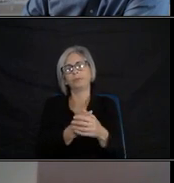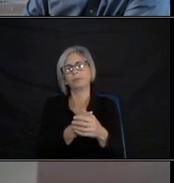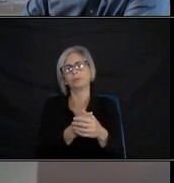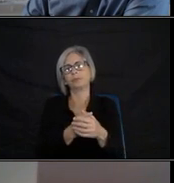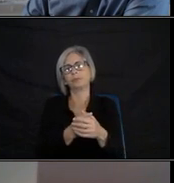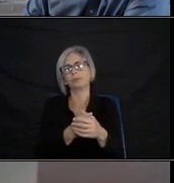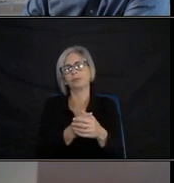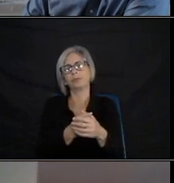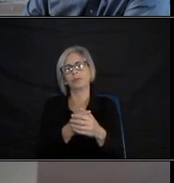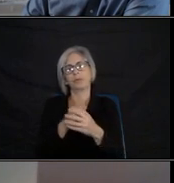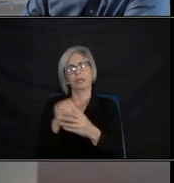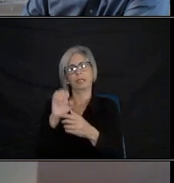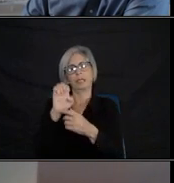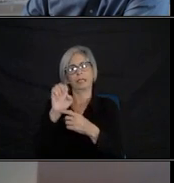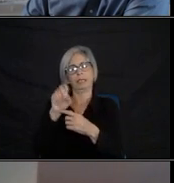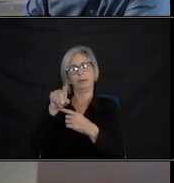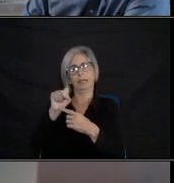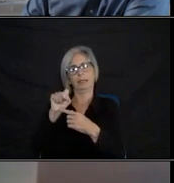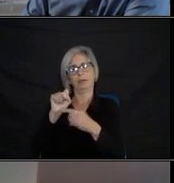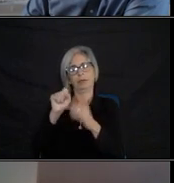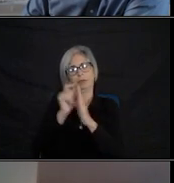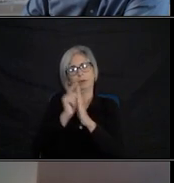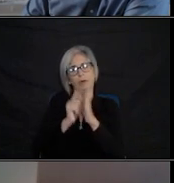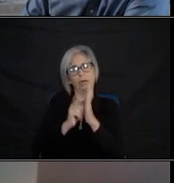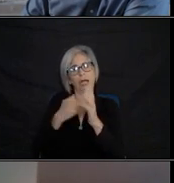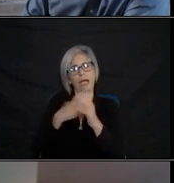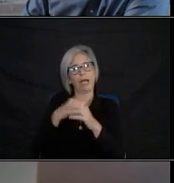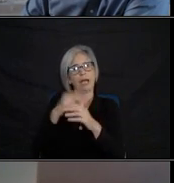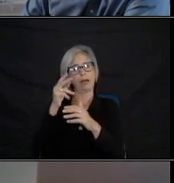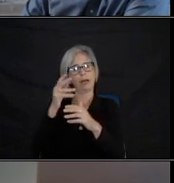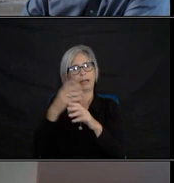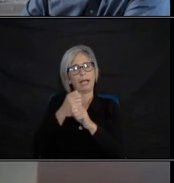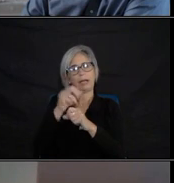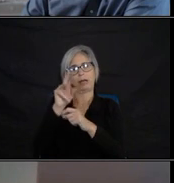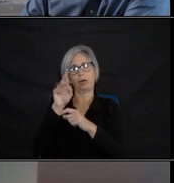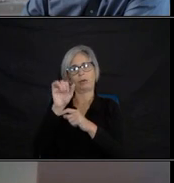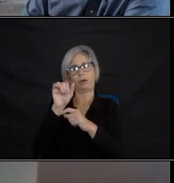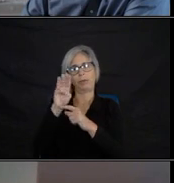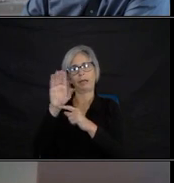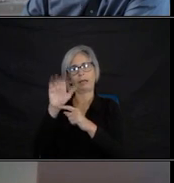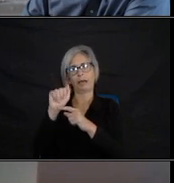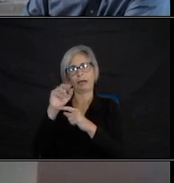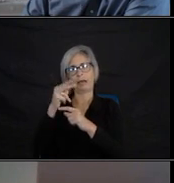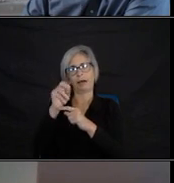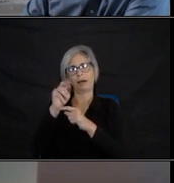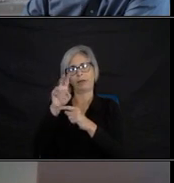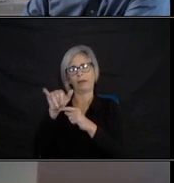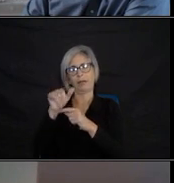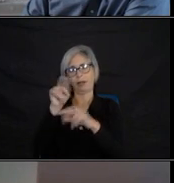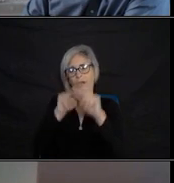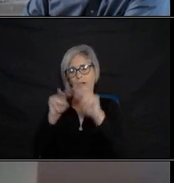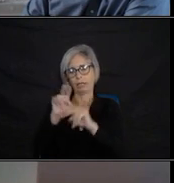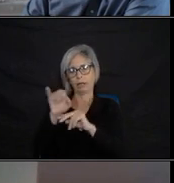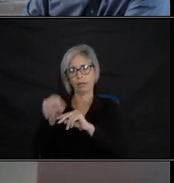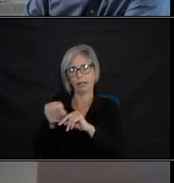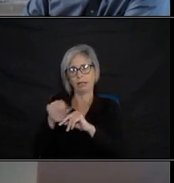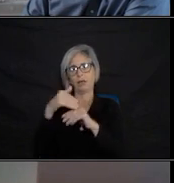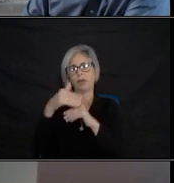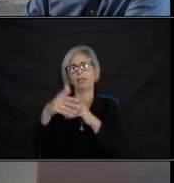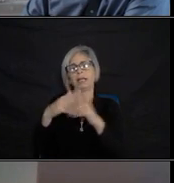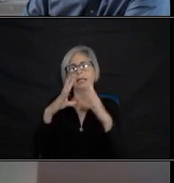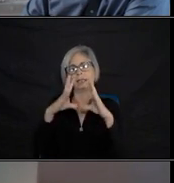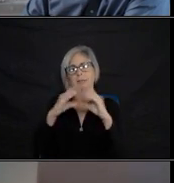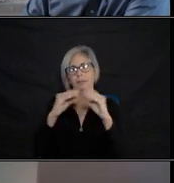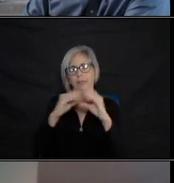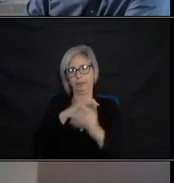an EPS foam ordinance that I received that I have Rebecca Harvey looking into. So I'd like to add that under future agenda for next commission meeting